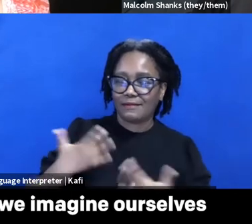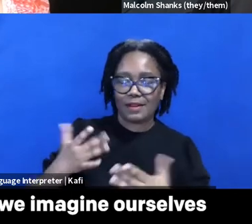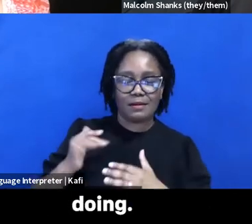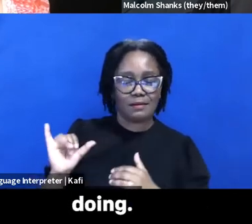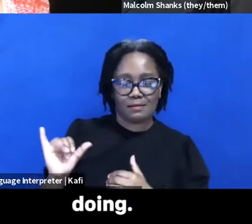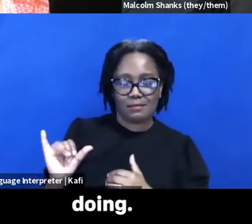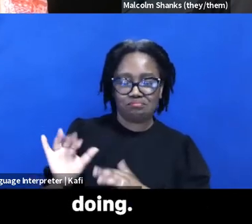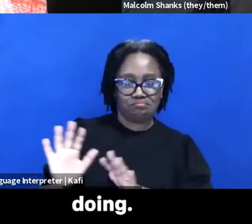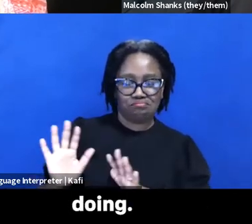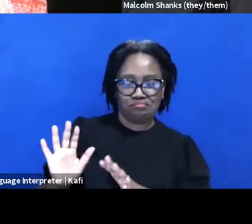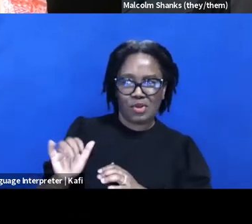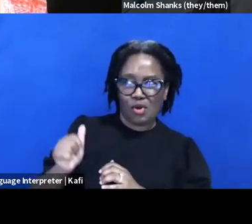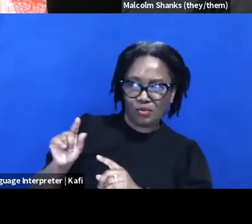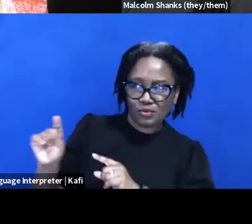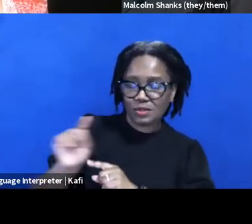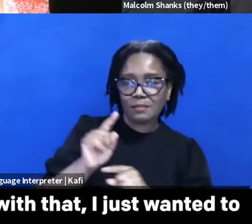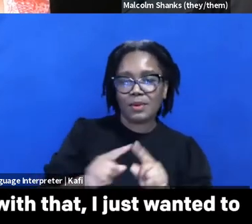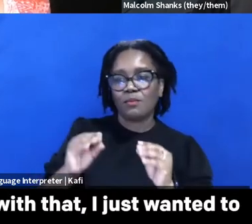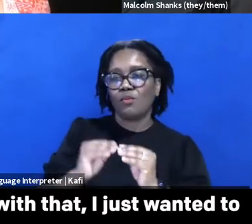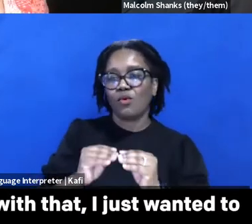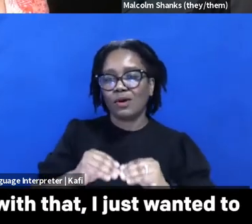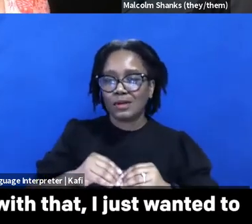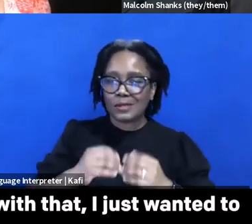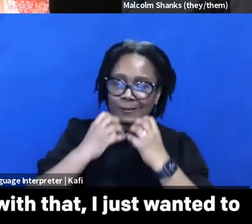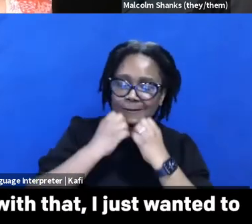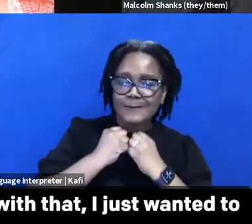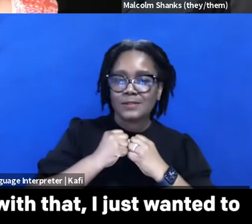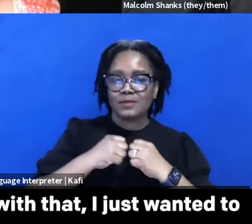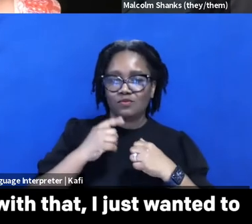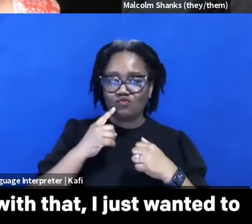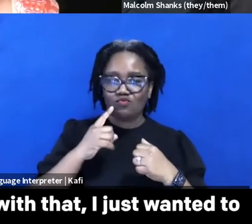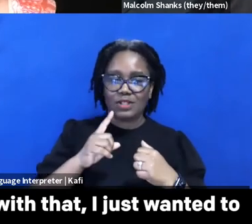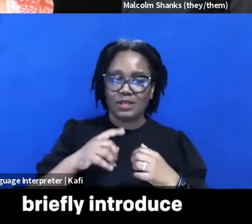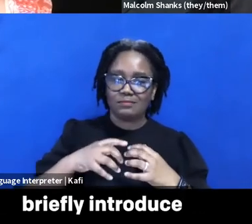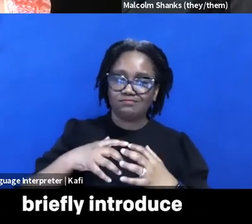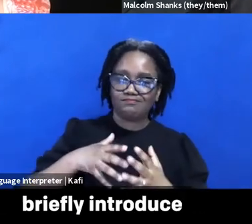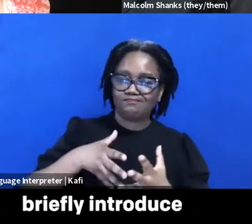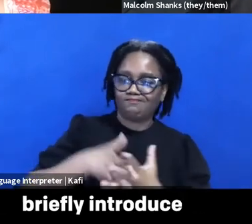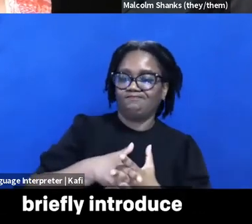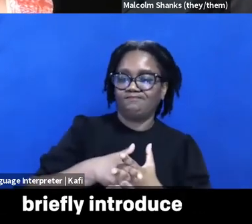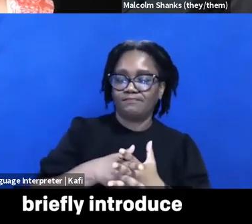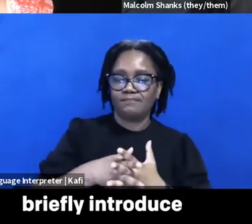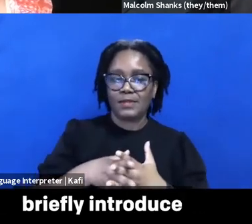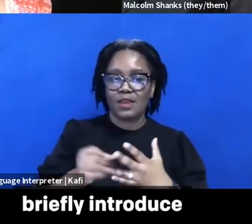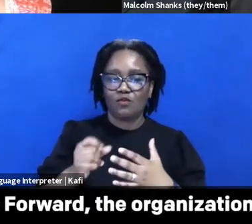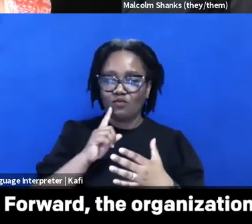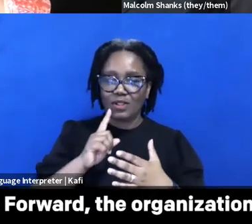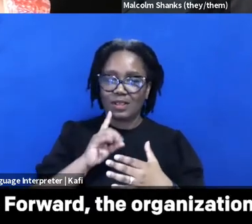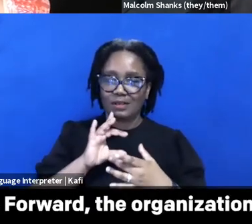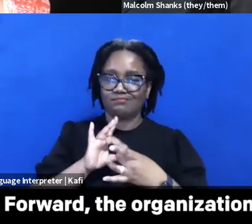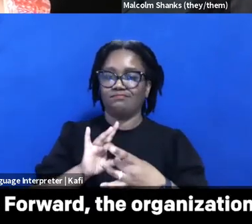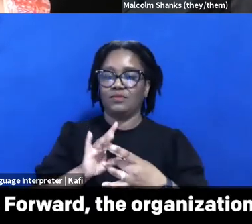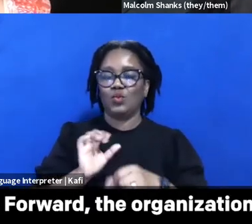we imagine ourselves doing. So with that, just wanted to, briefly